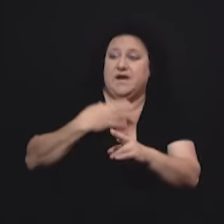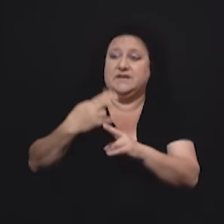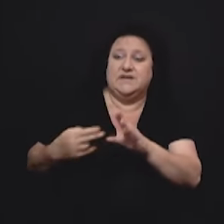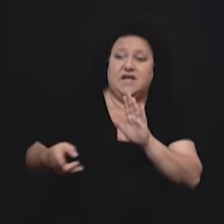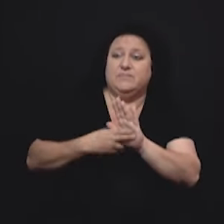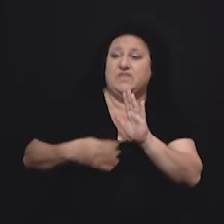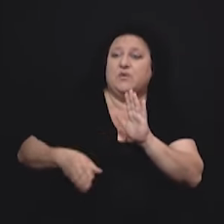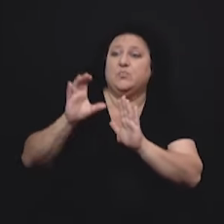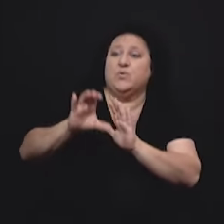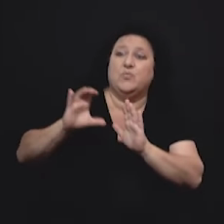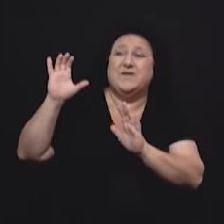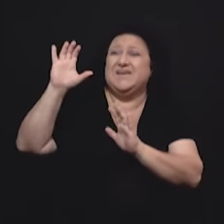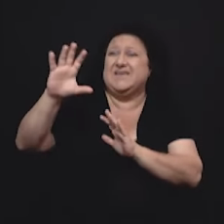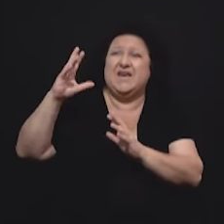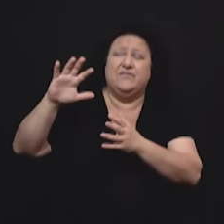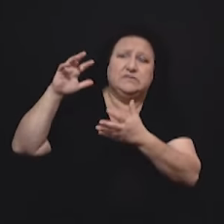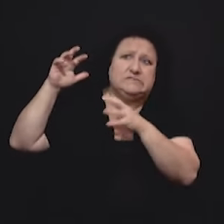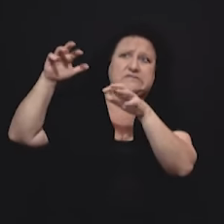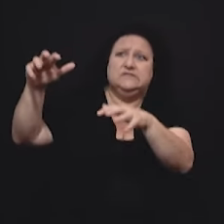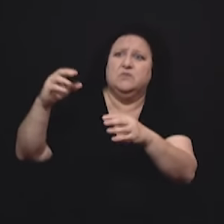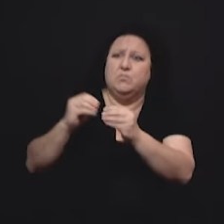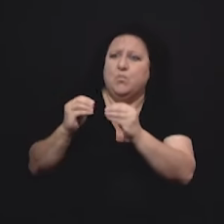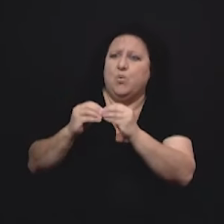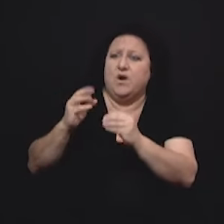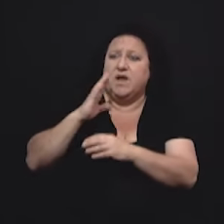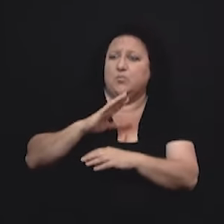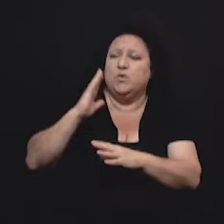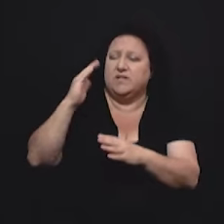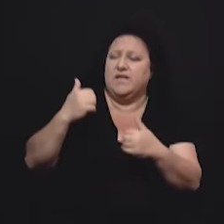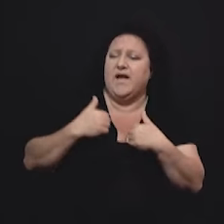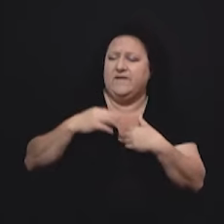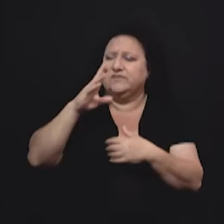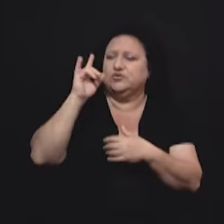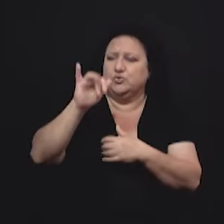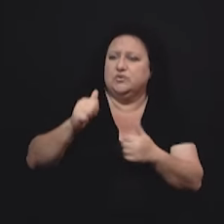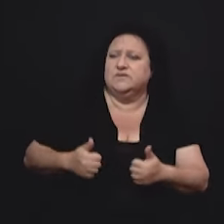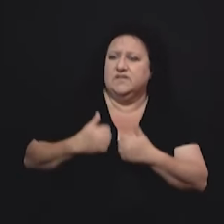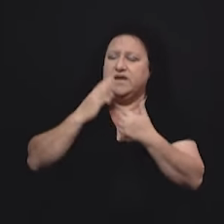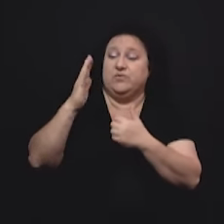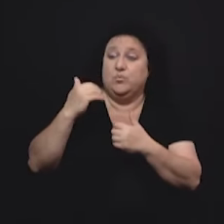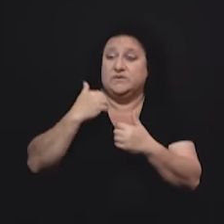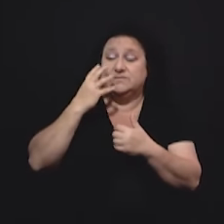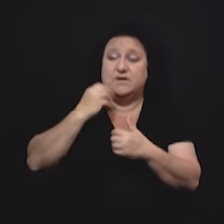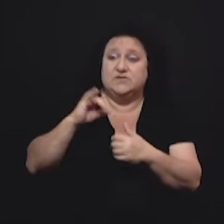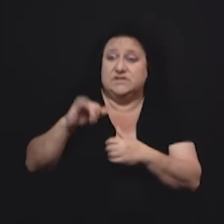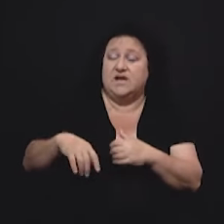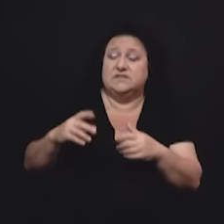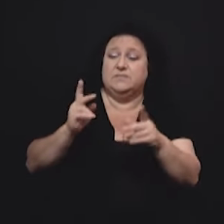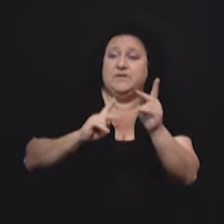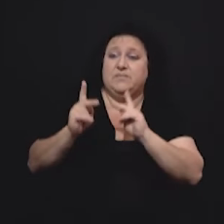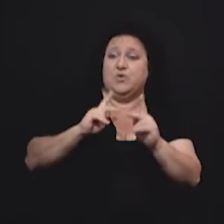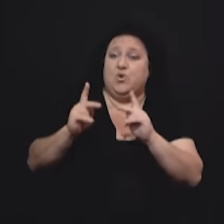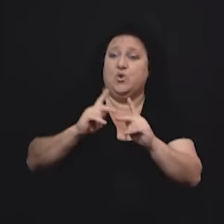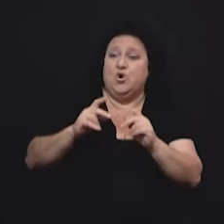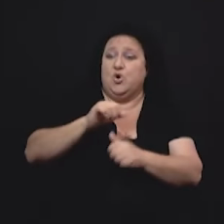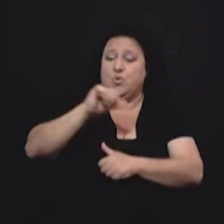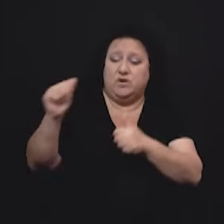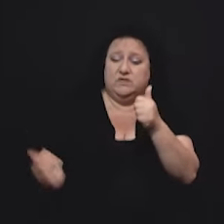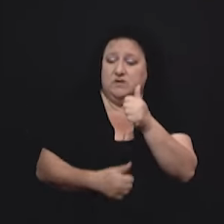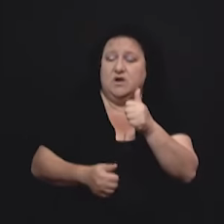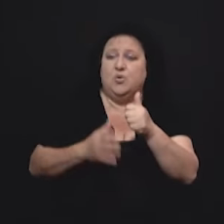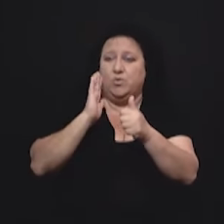times more and will inherit eternal life. Many will see that the first will be last, and many who are last will be